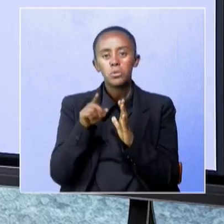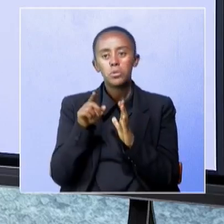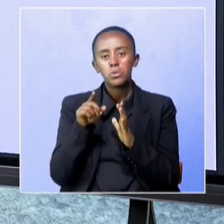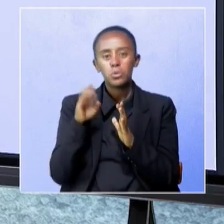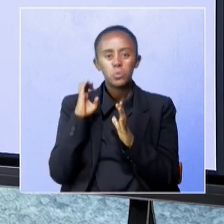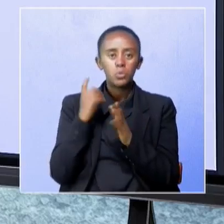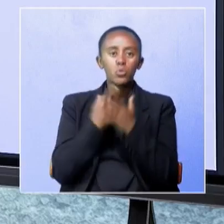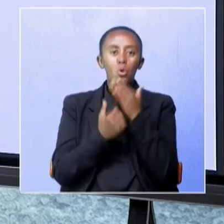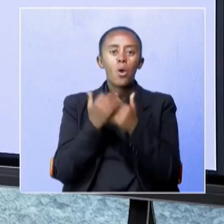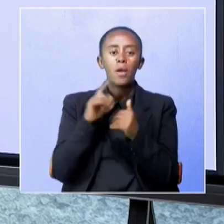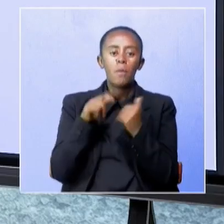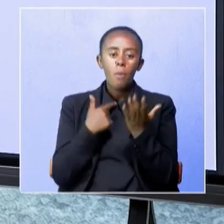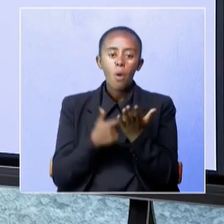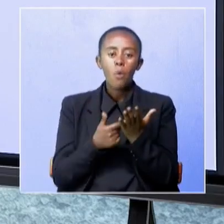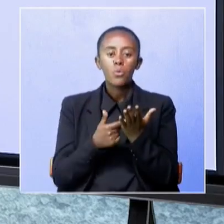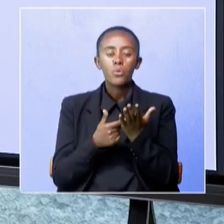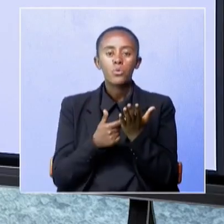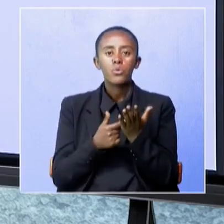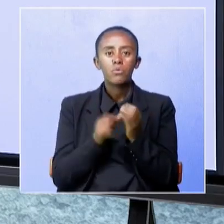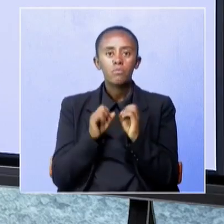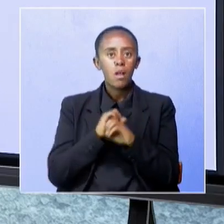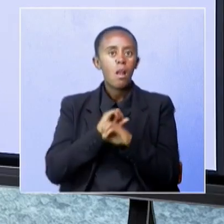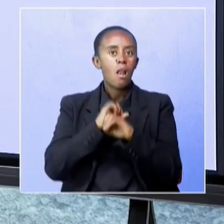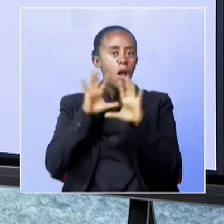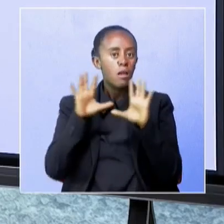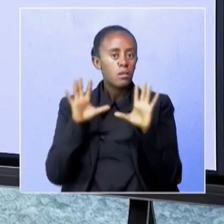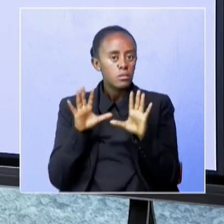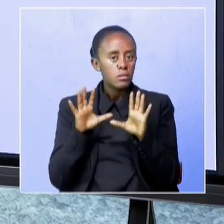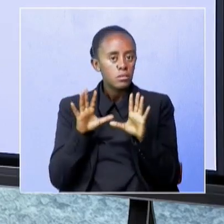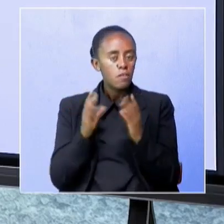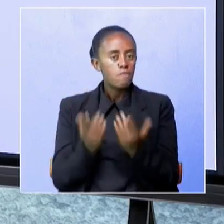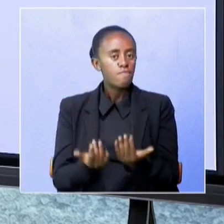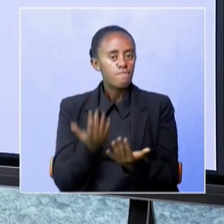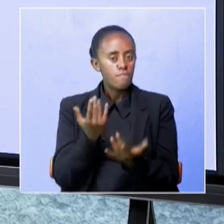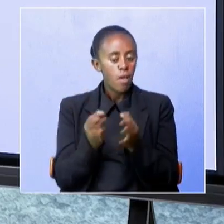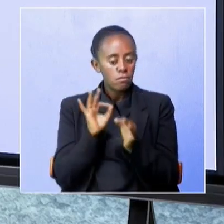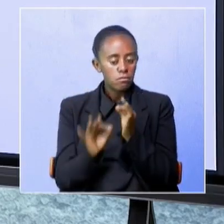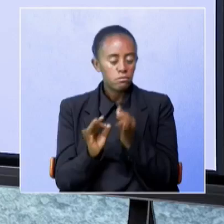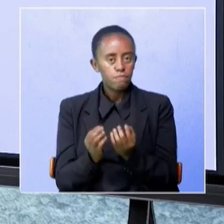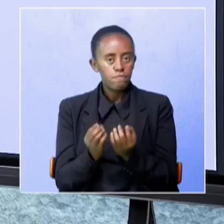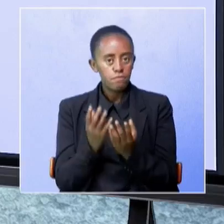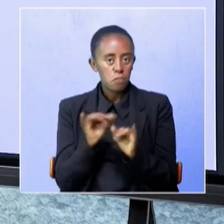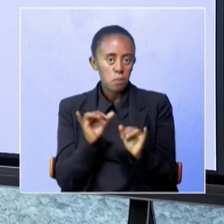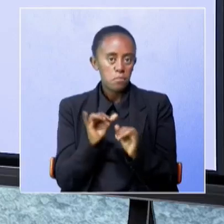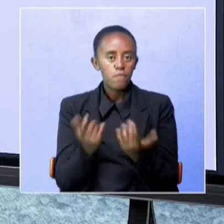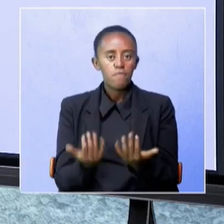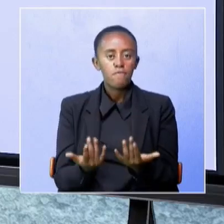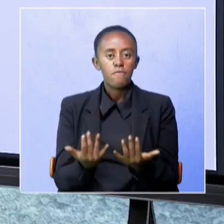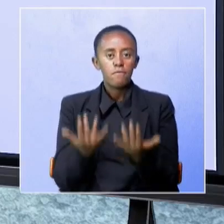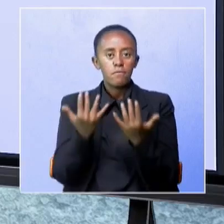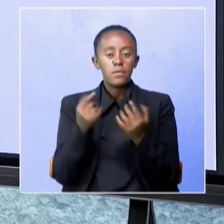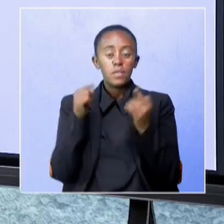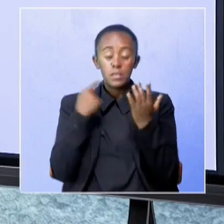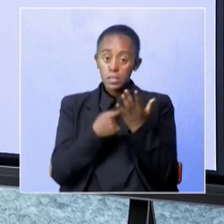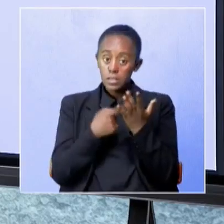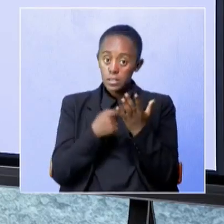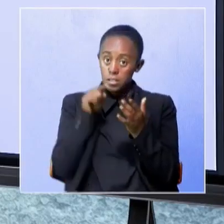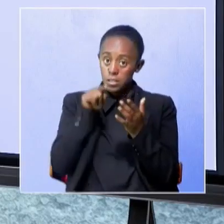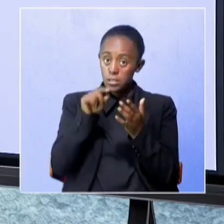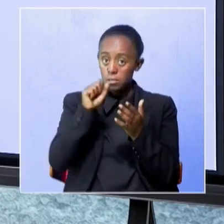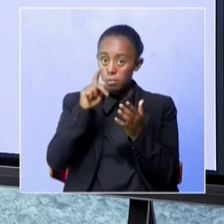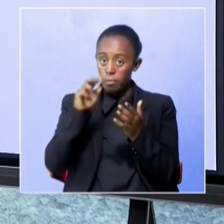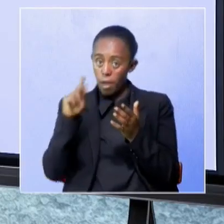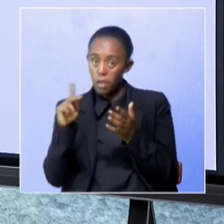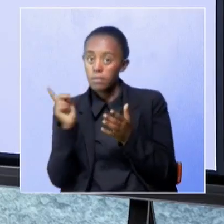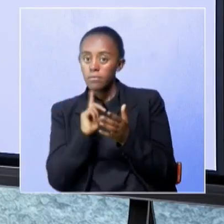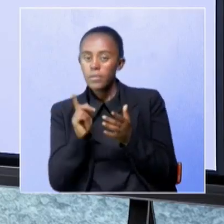talk about lighting fire, actual fire. But in this case, we're talking